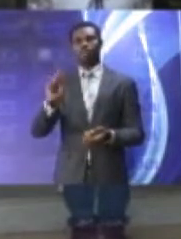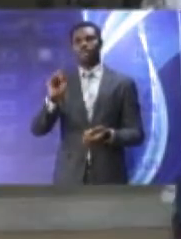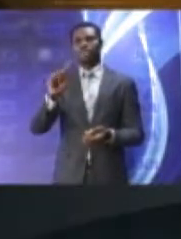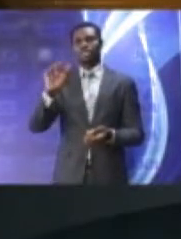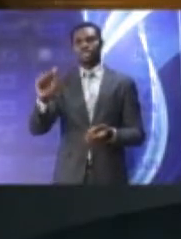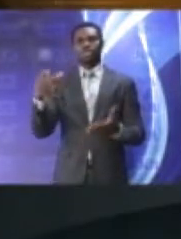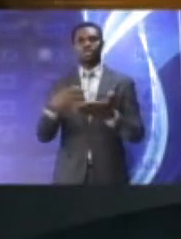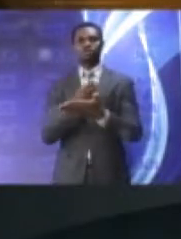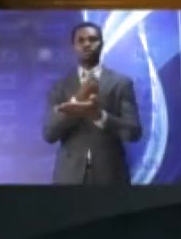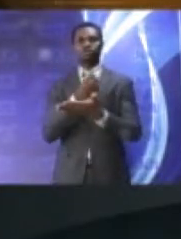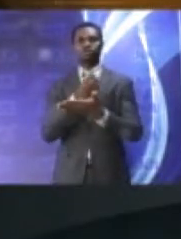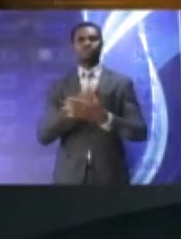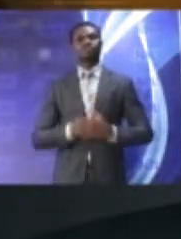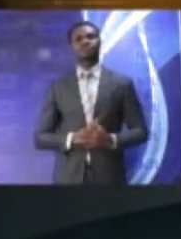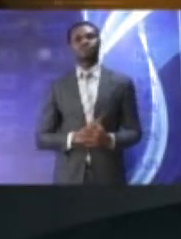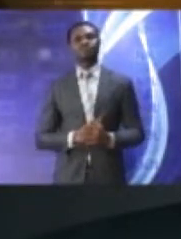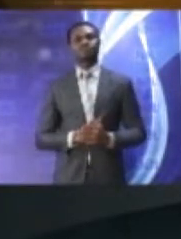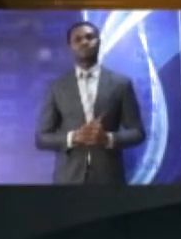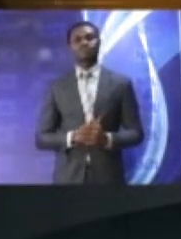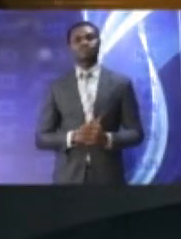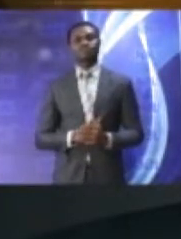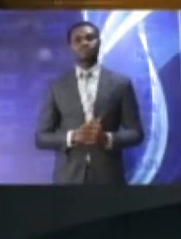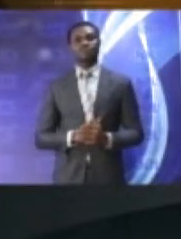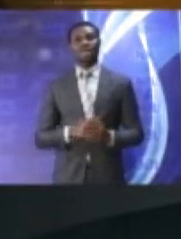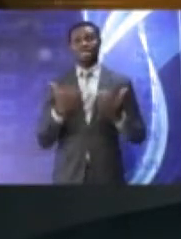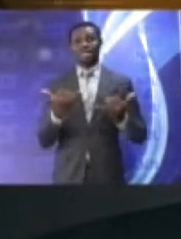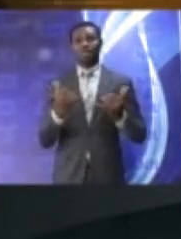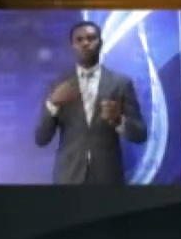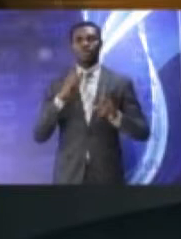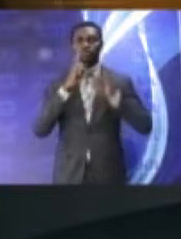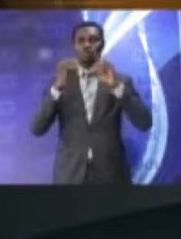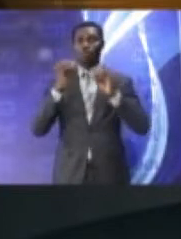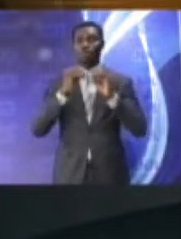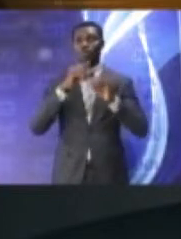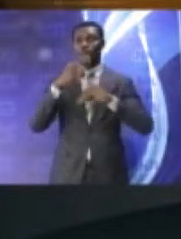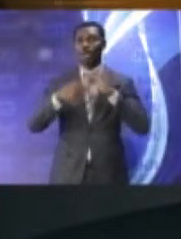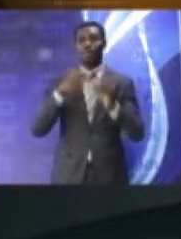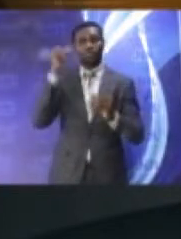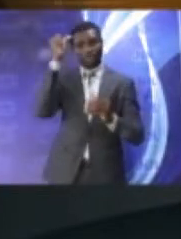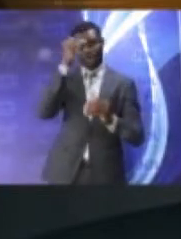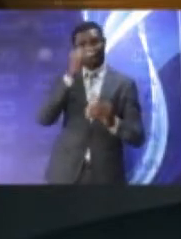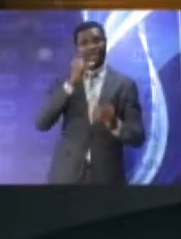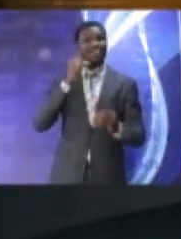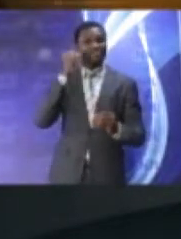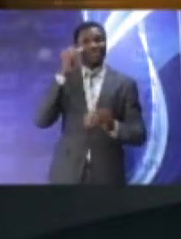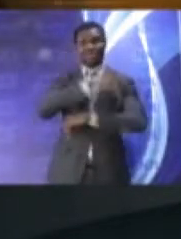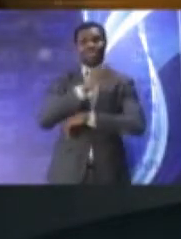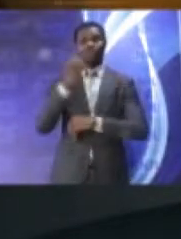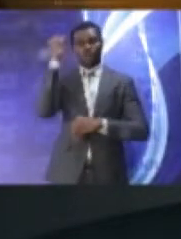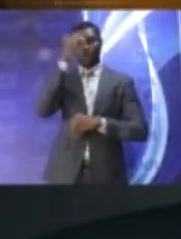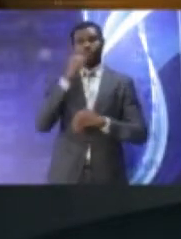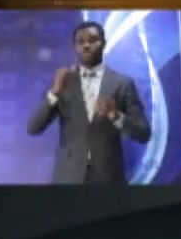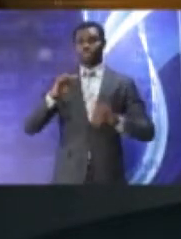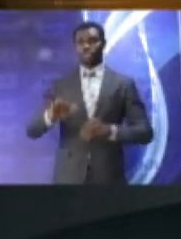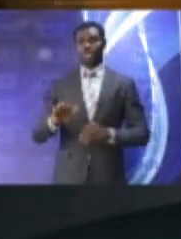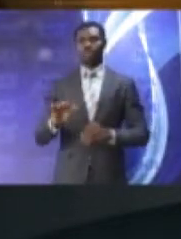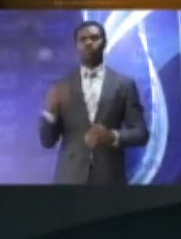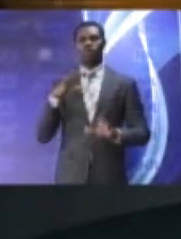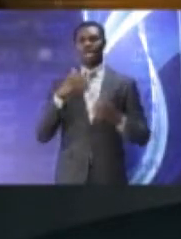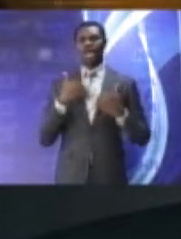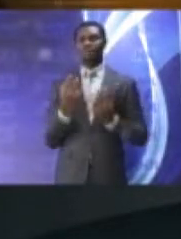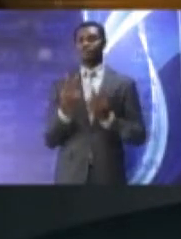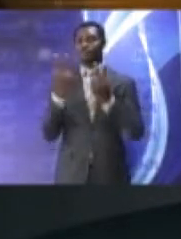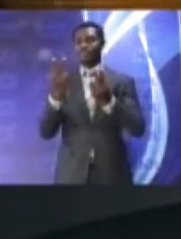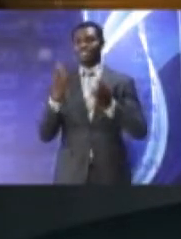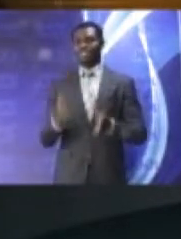News. And to speak further on the African Day of the African Child, joining us in the studio is the Deputy Director of Child